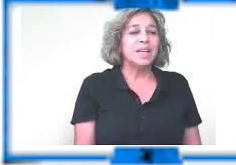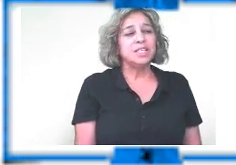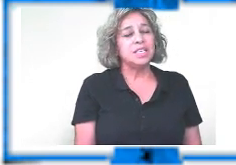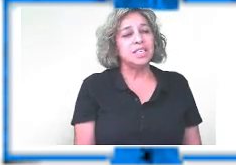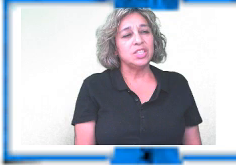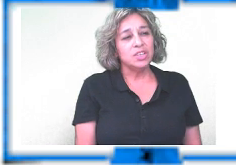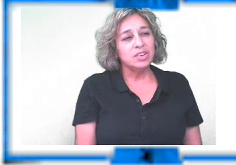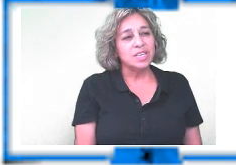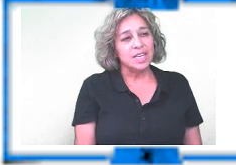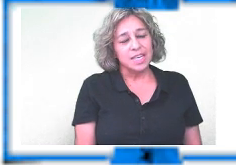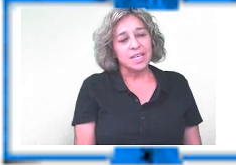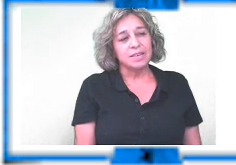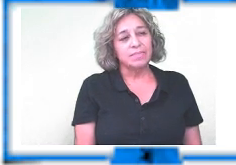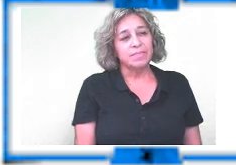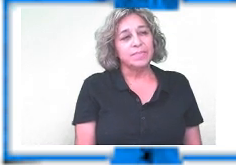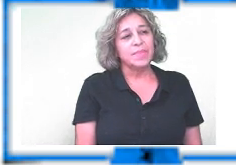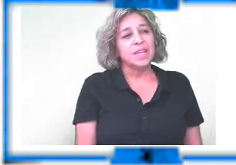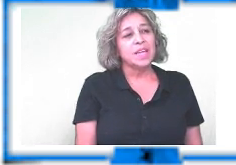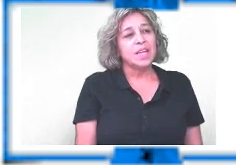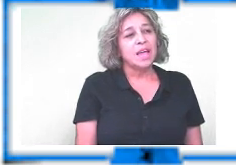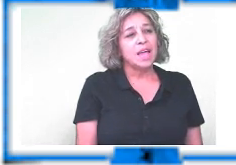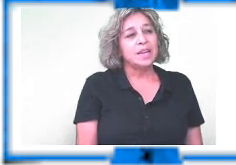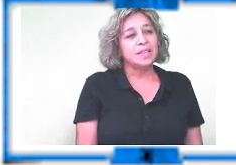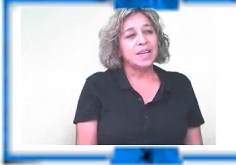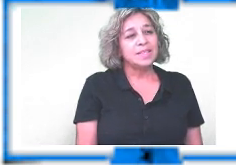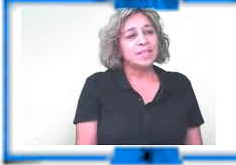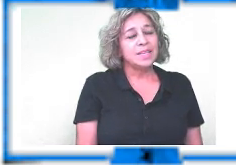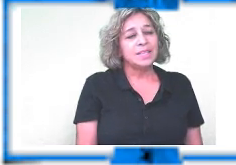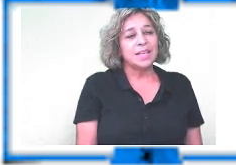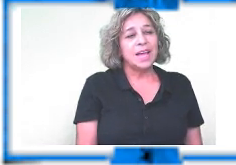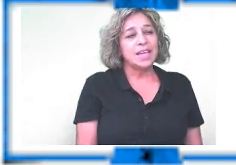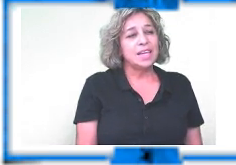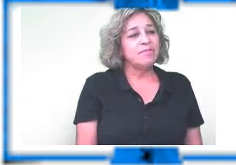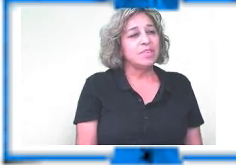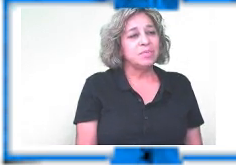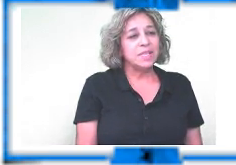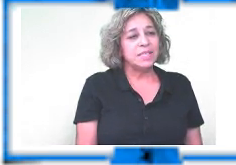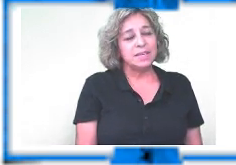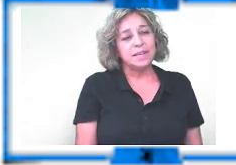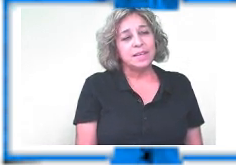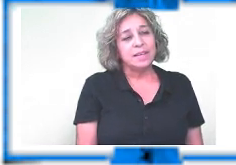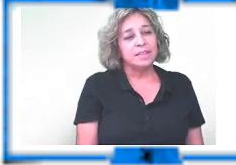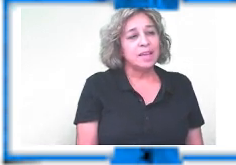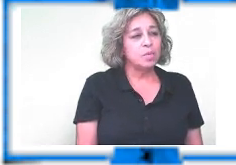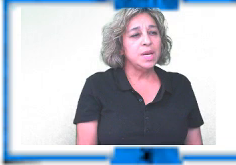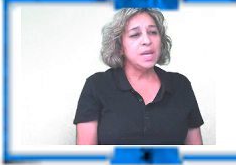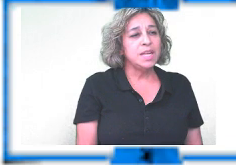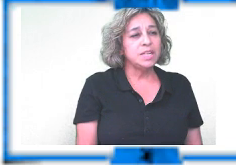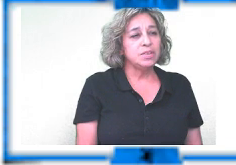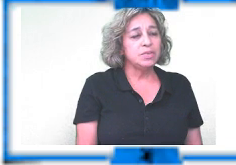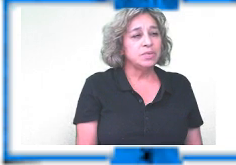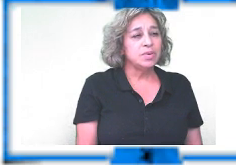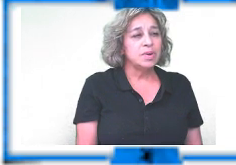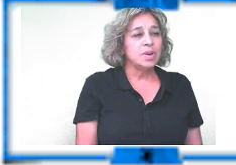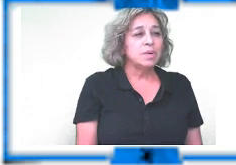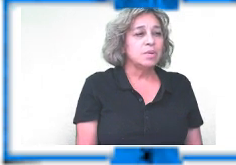it because it's a certainty. And in that sense, I give you the reason that we need